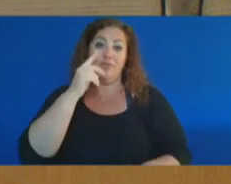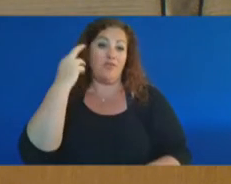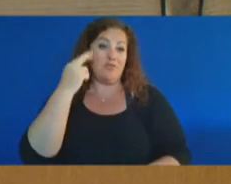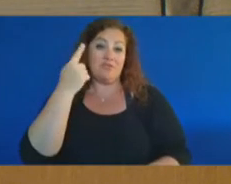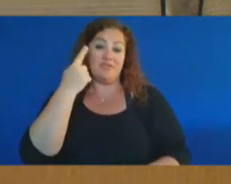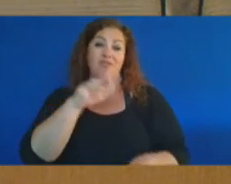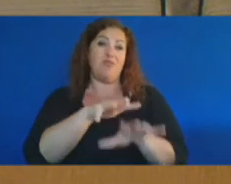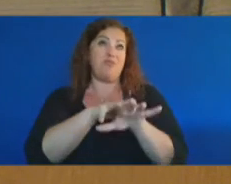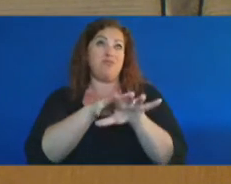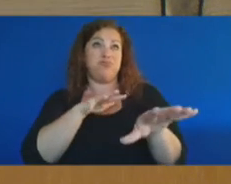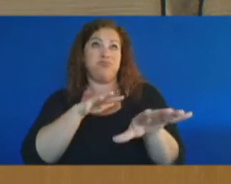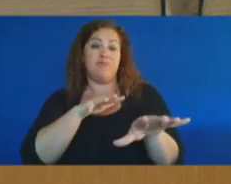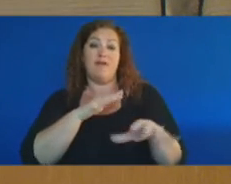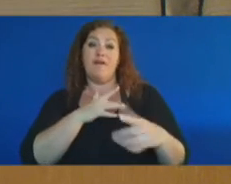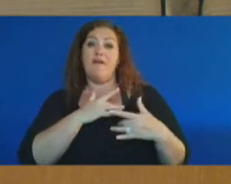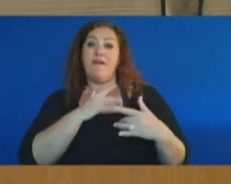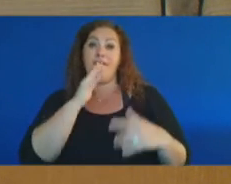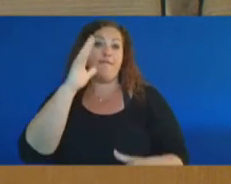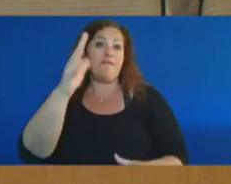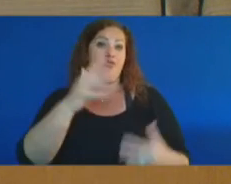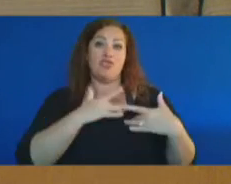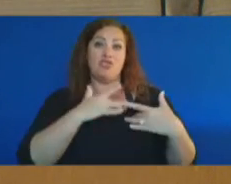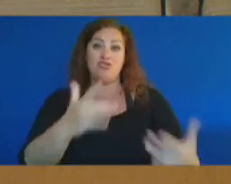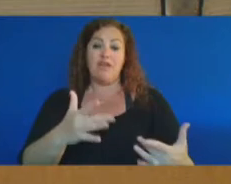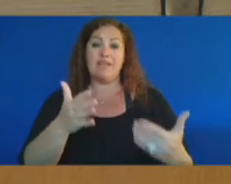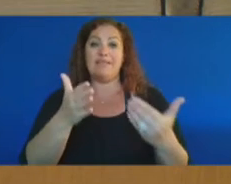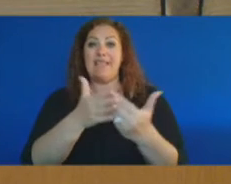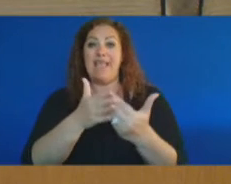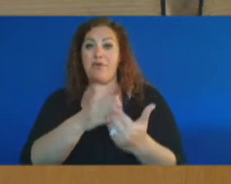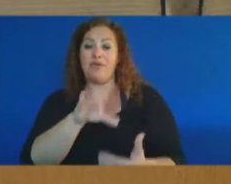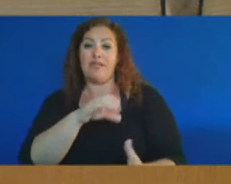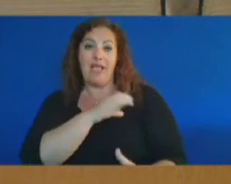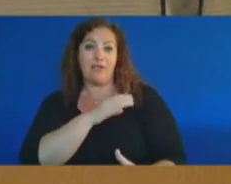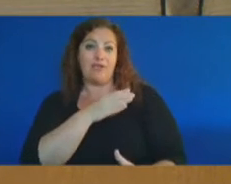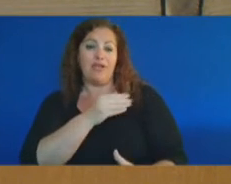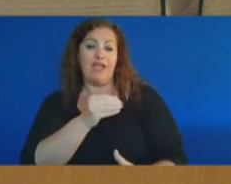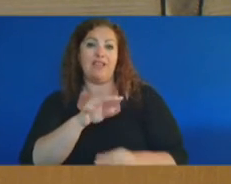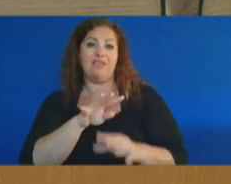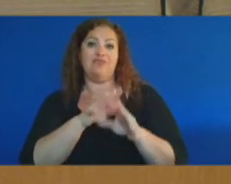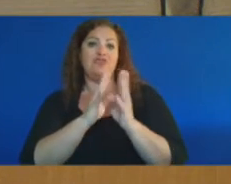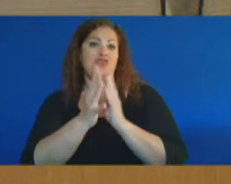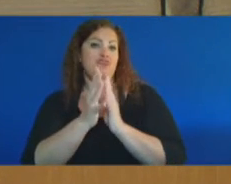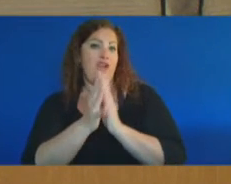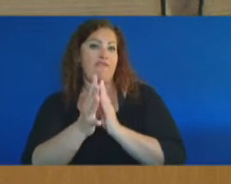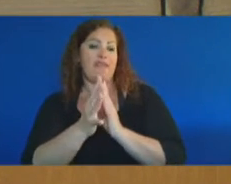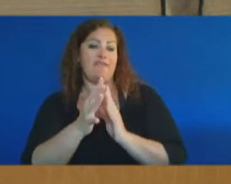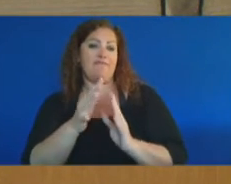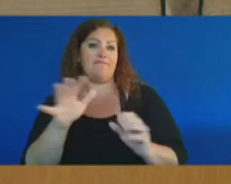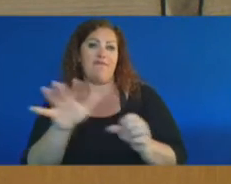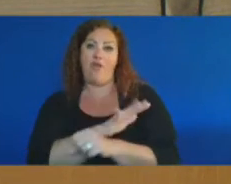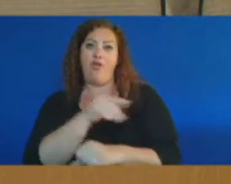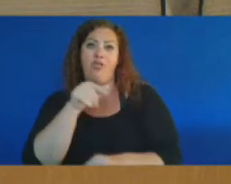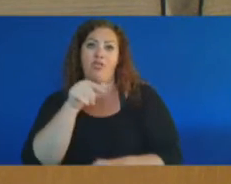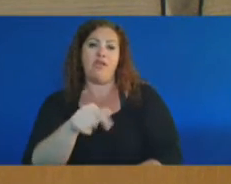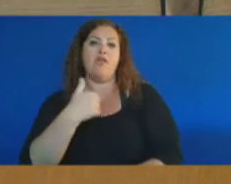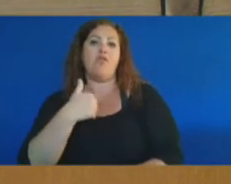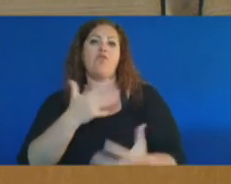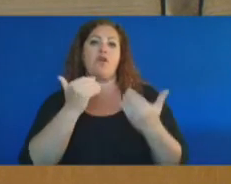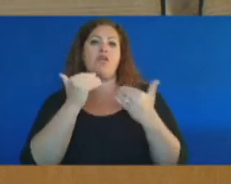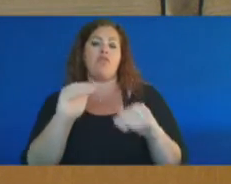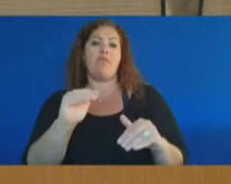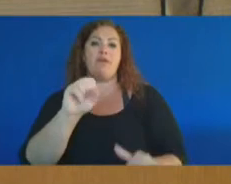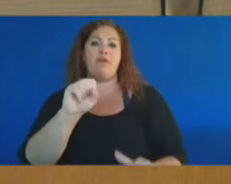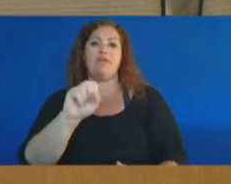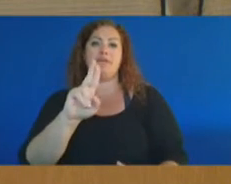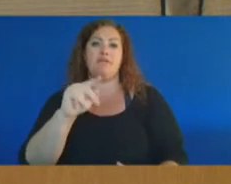future Trends neighborhood character and traffic congestion we would like you to limit sunc Cap's Building height